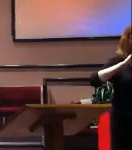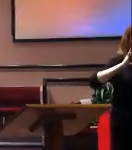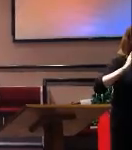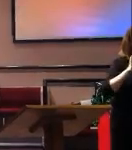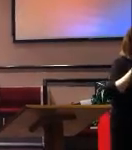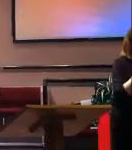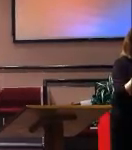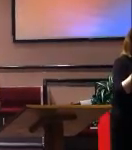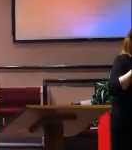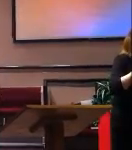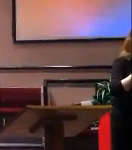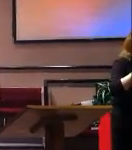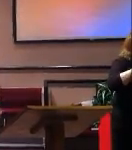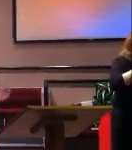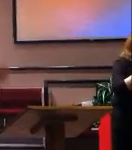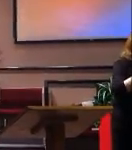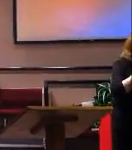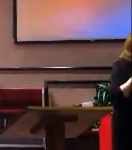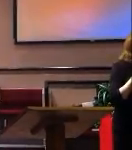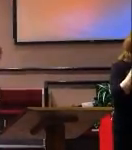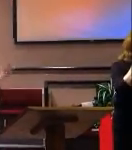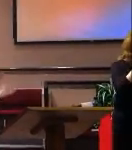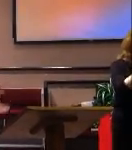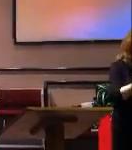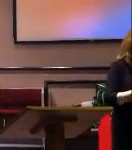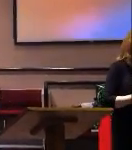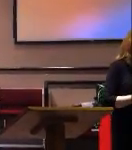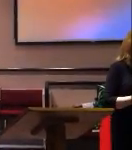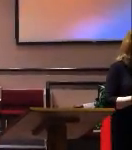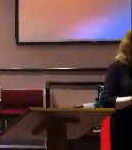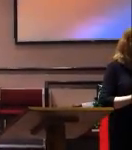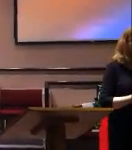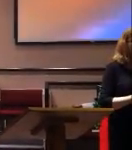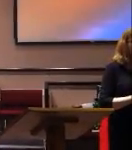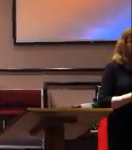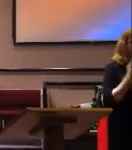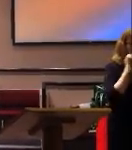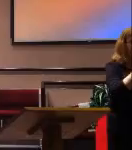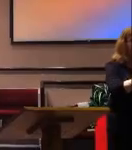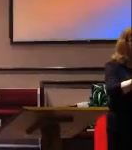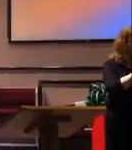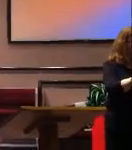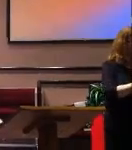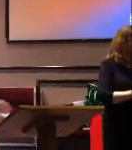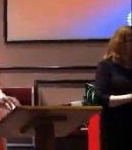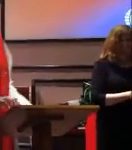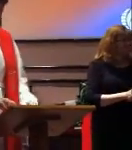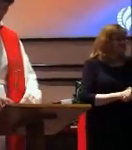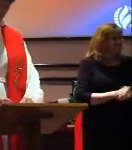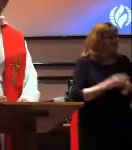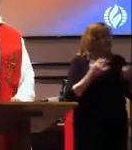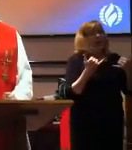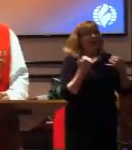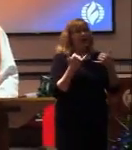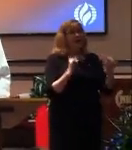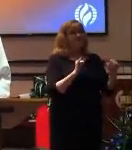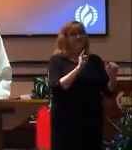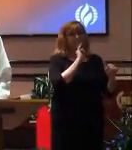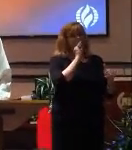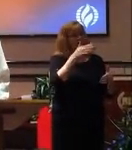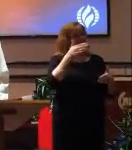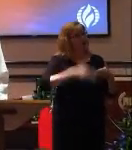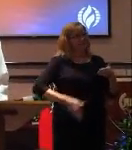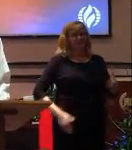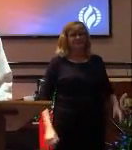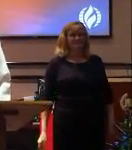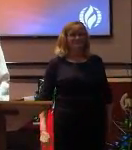mission in the world. It'll form our mission in the world. I'm still not done.